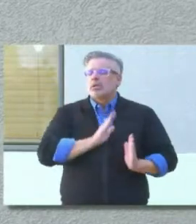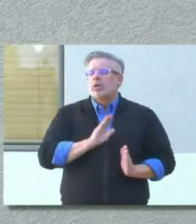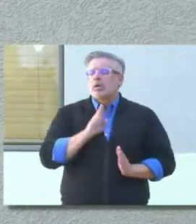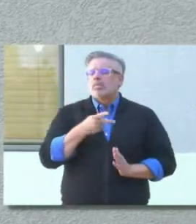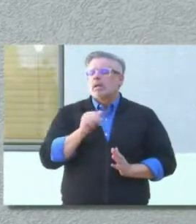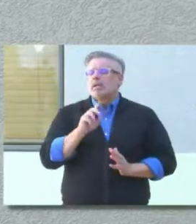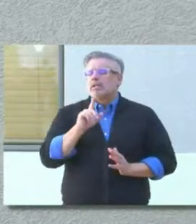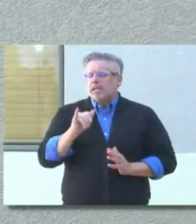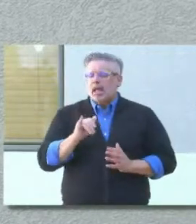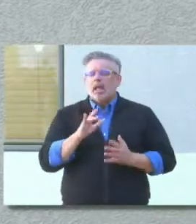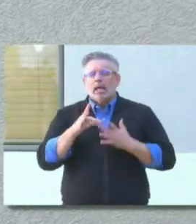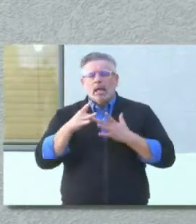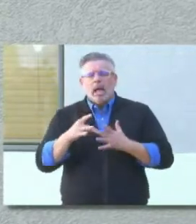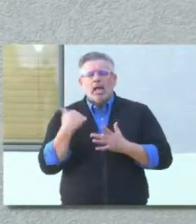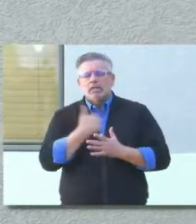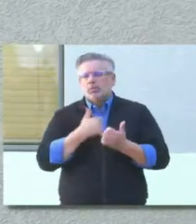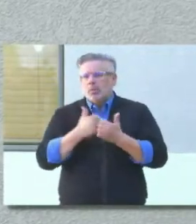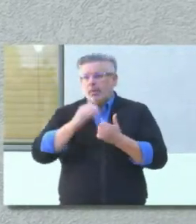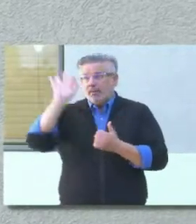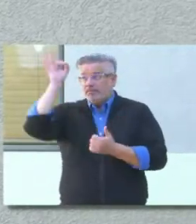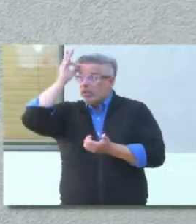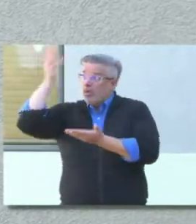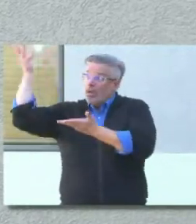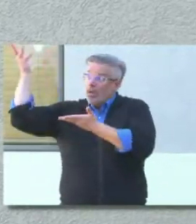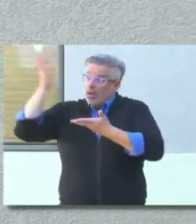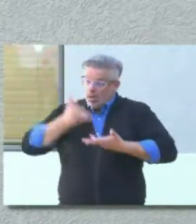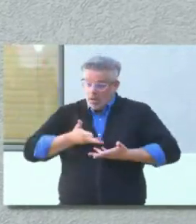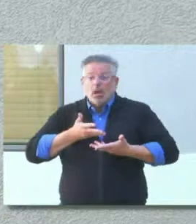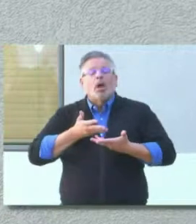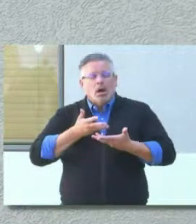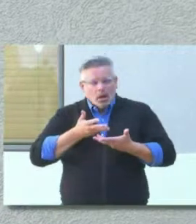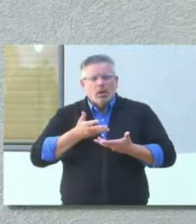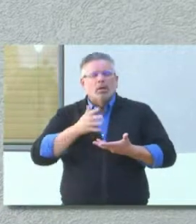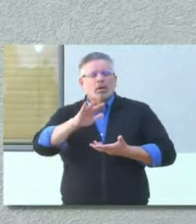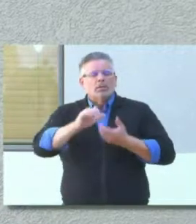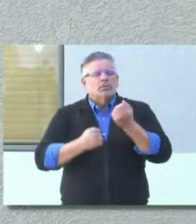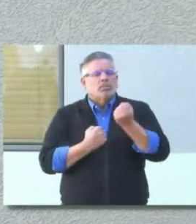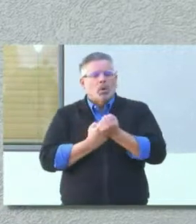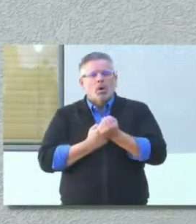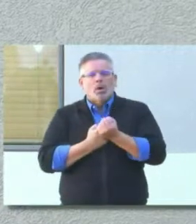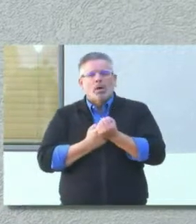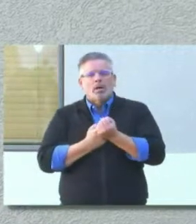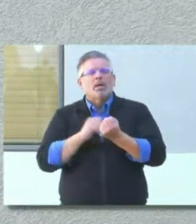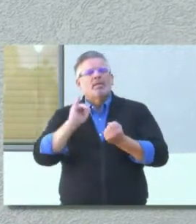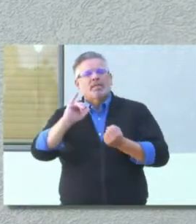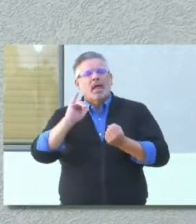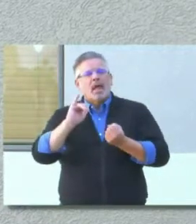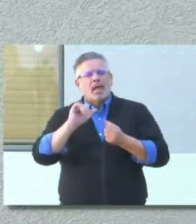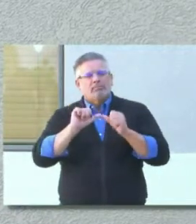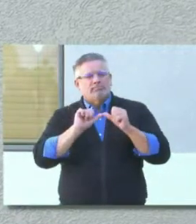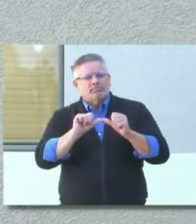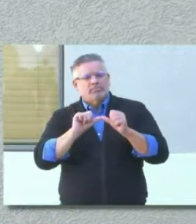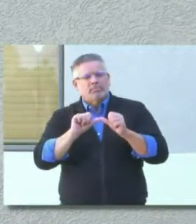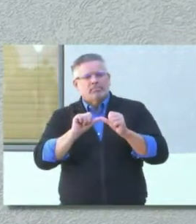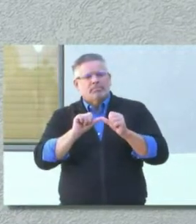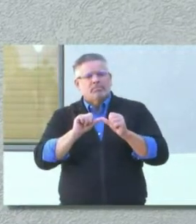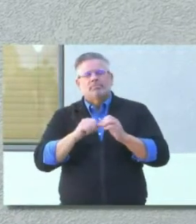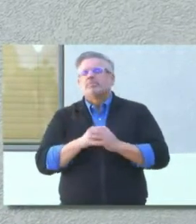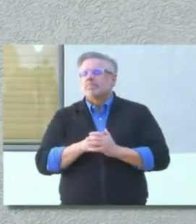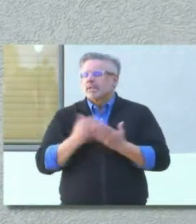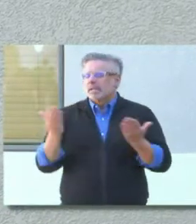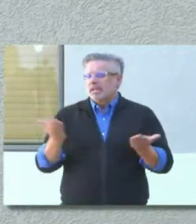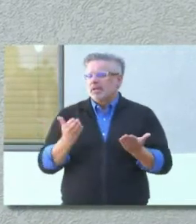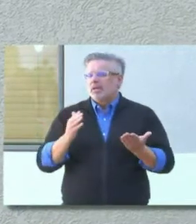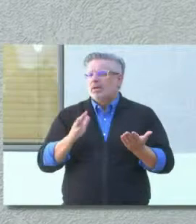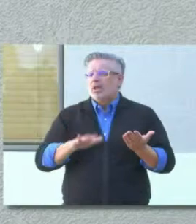office aiding and guiding us with federal agencies, and of course, the support that has been persistent and consistent